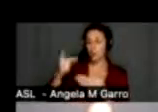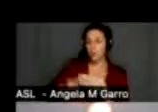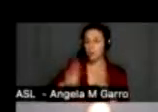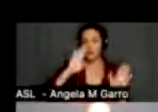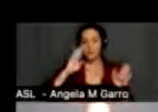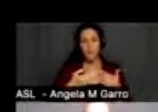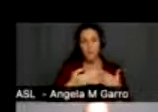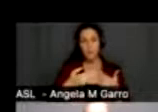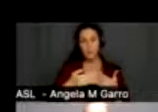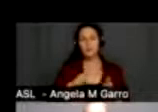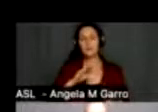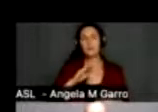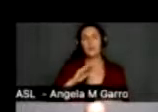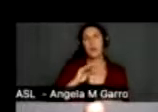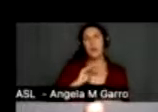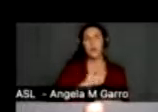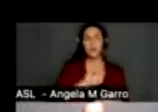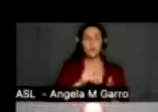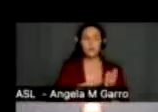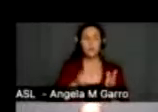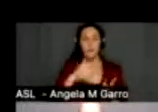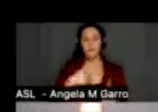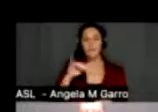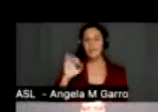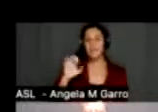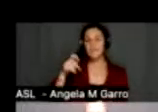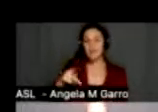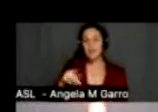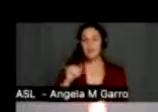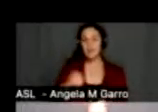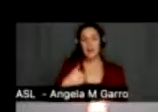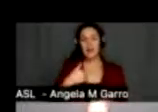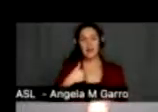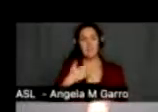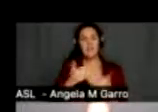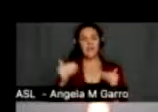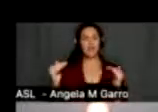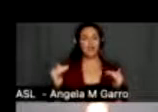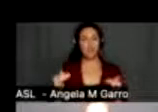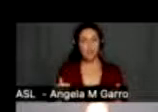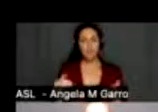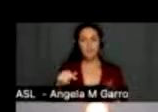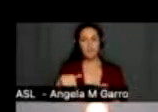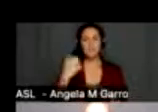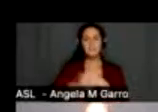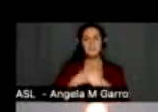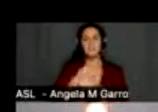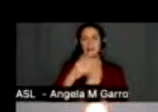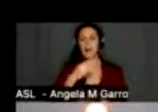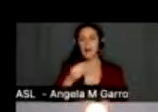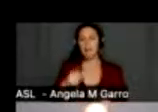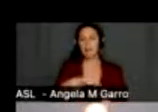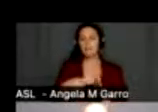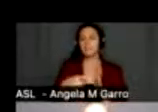on our students with IEPs who have exhibited some regression this year and the need for learning